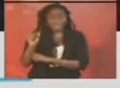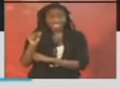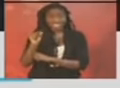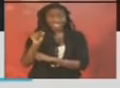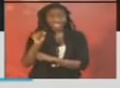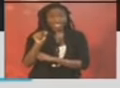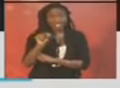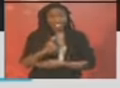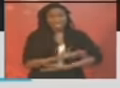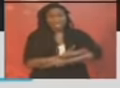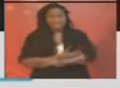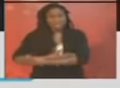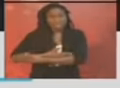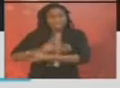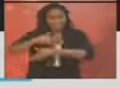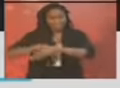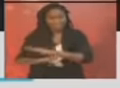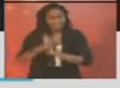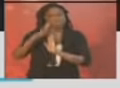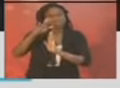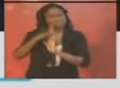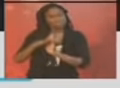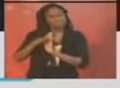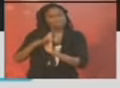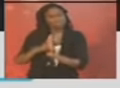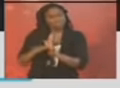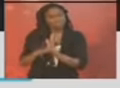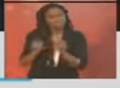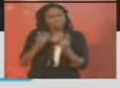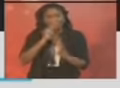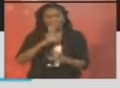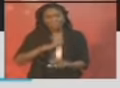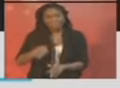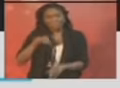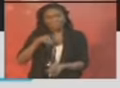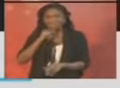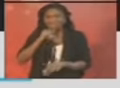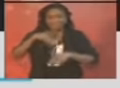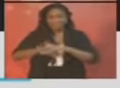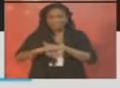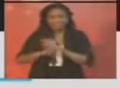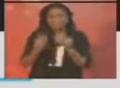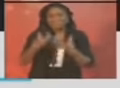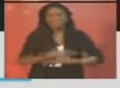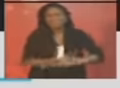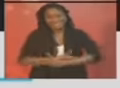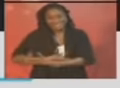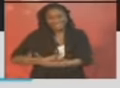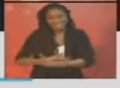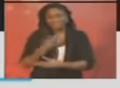of deliveries when compared to the previous years. So we actually had a total of